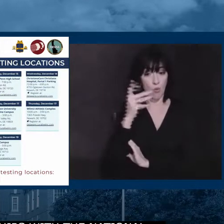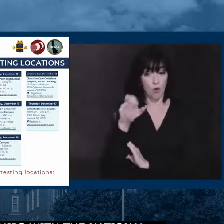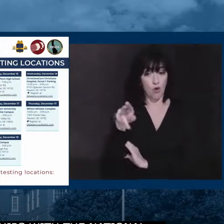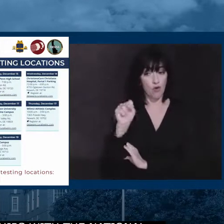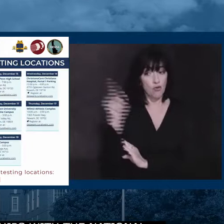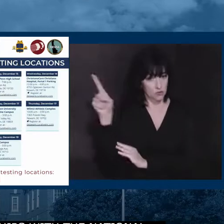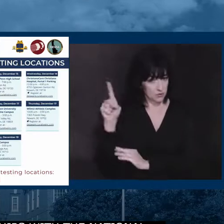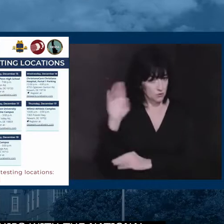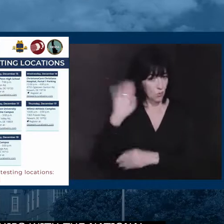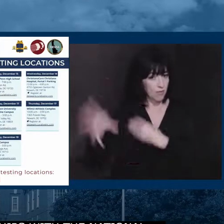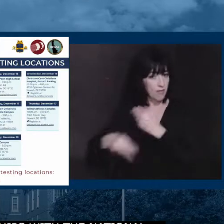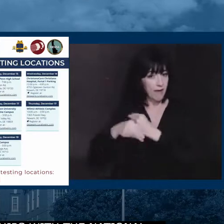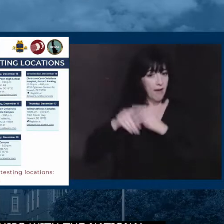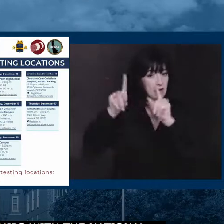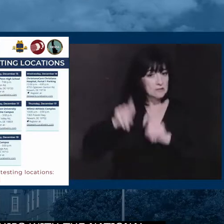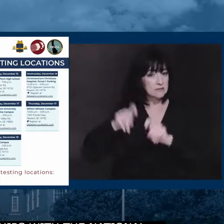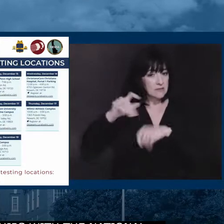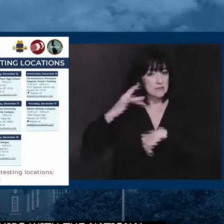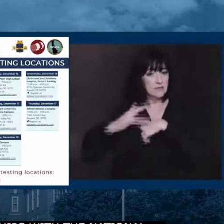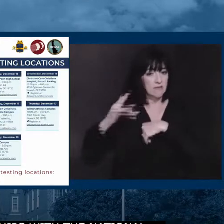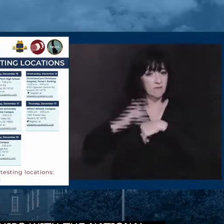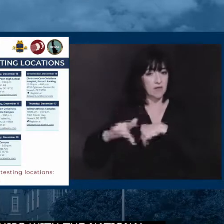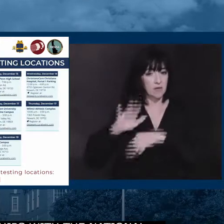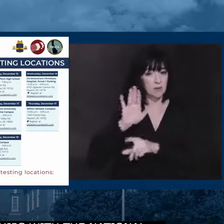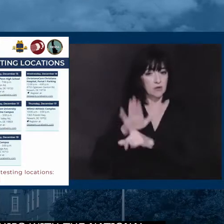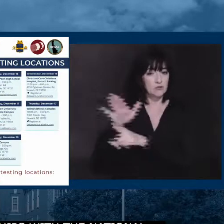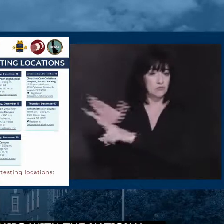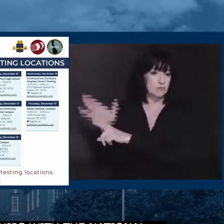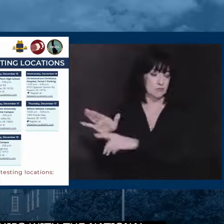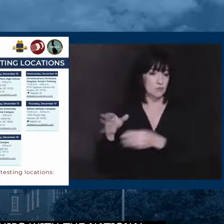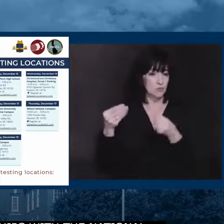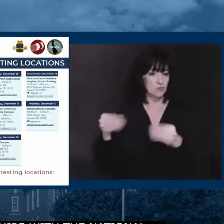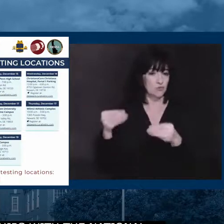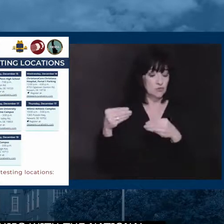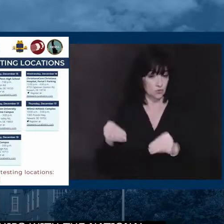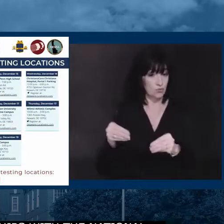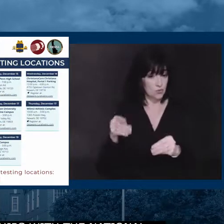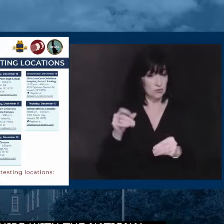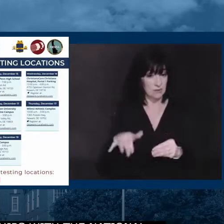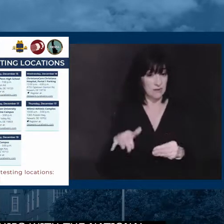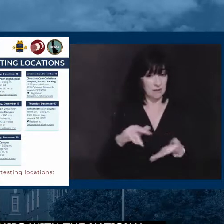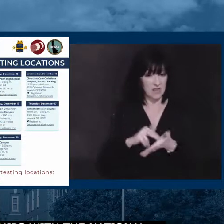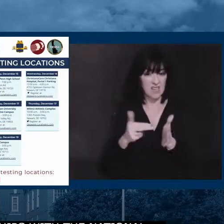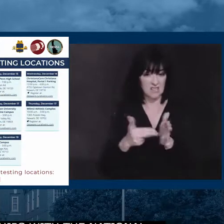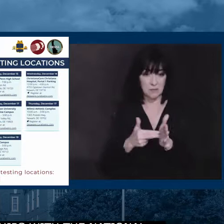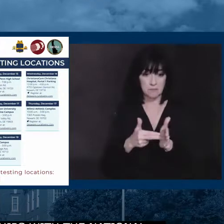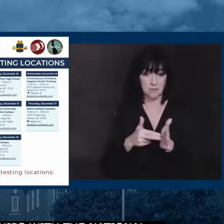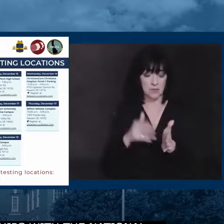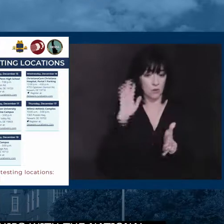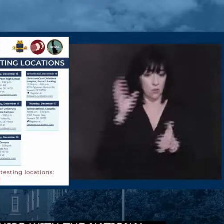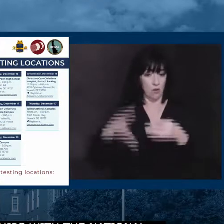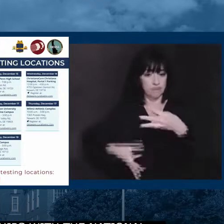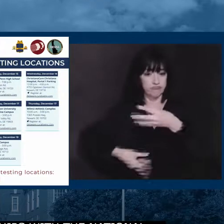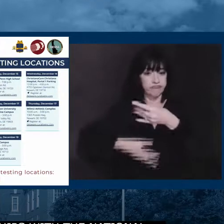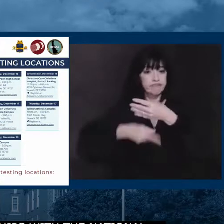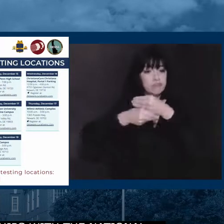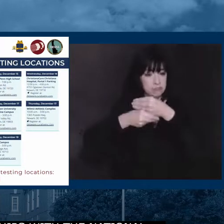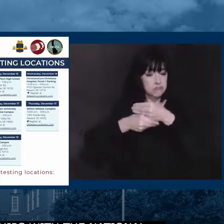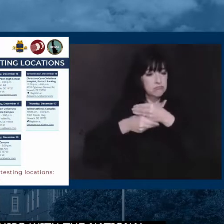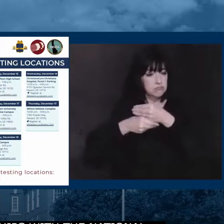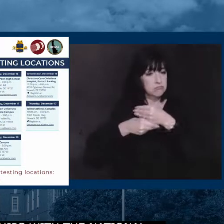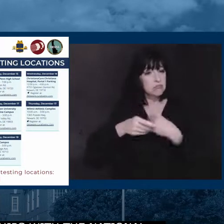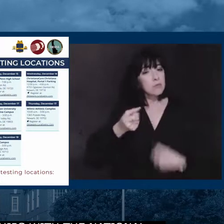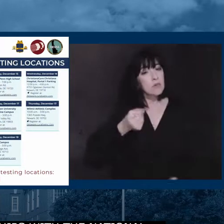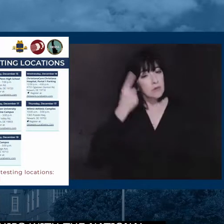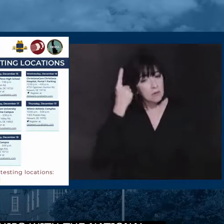another 4 later on in this week. So bringing that total up with the 8 additional ones this week. So again, we know there has to be multiple